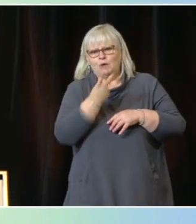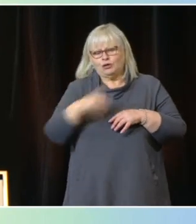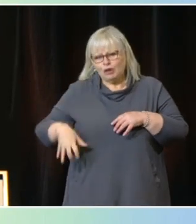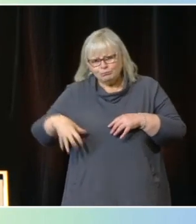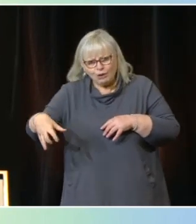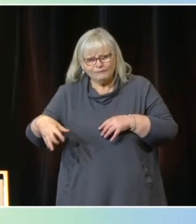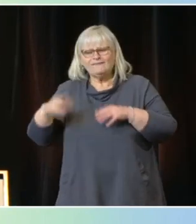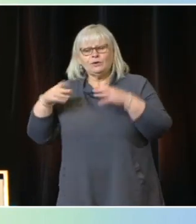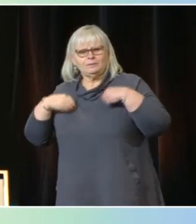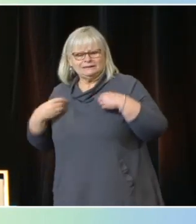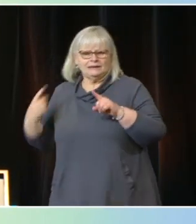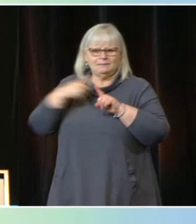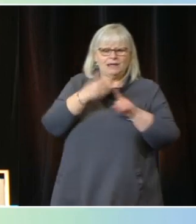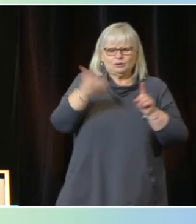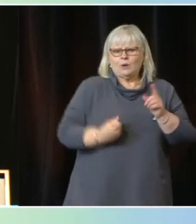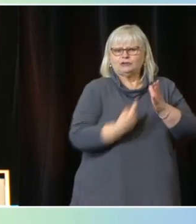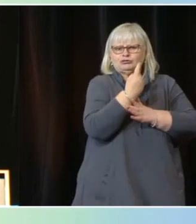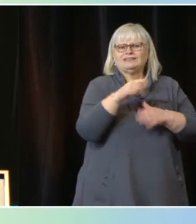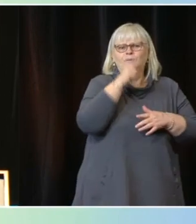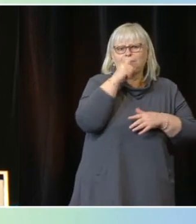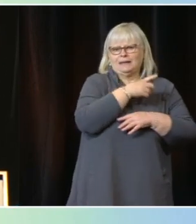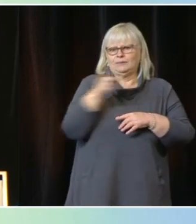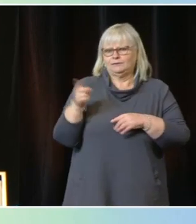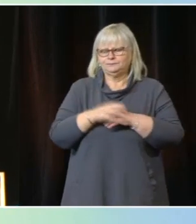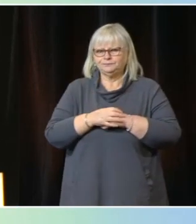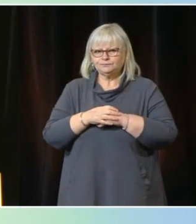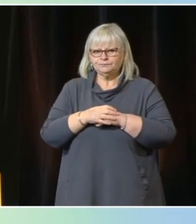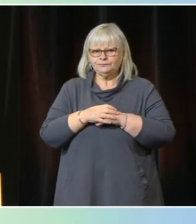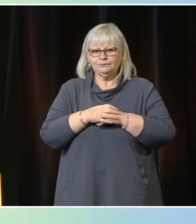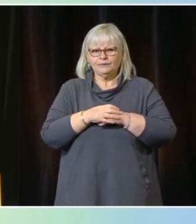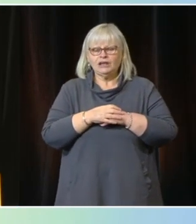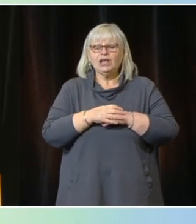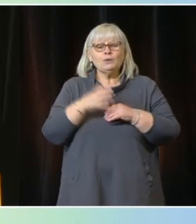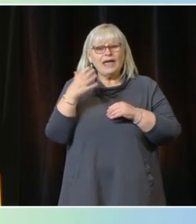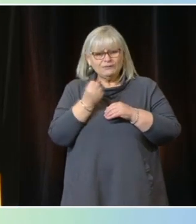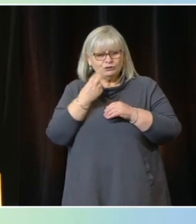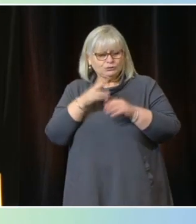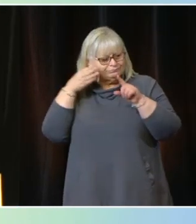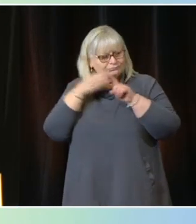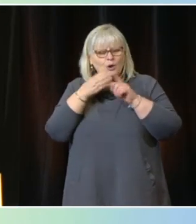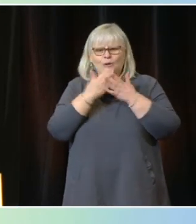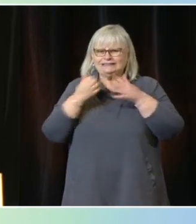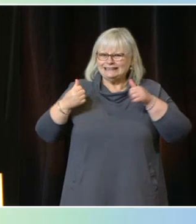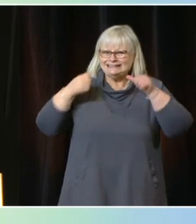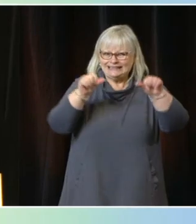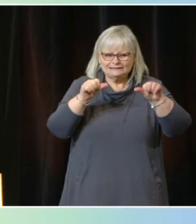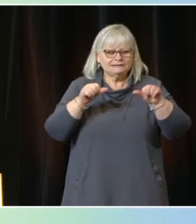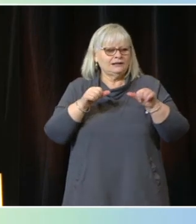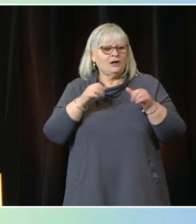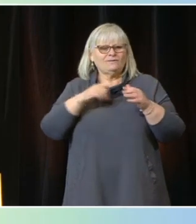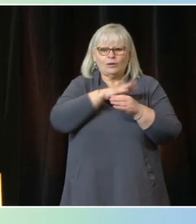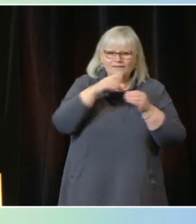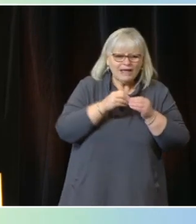an economy that re-establishes the link between National Economic success and the ability to provide for loved ones